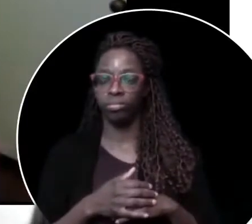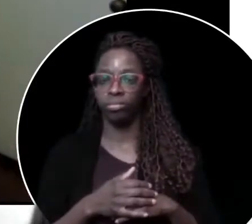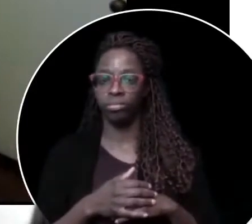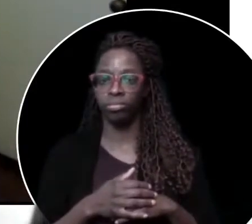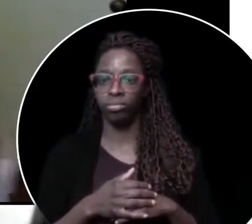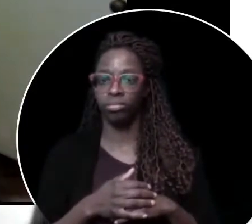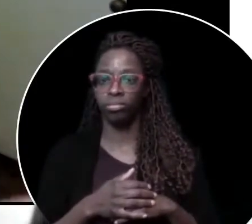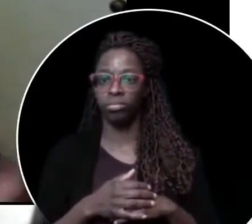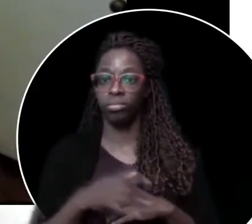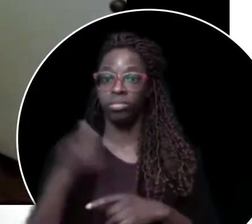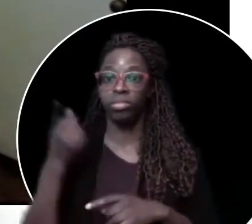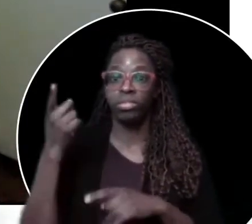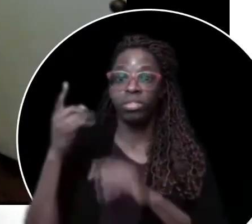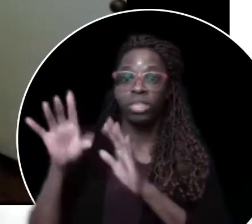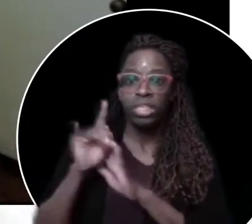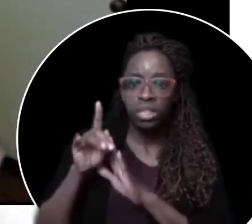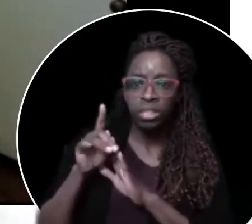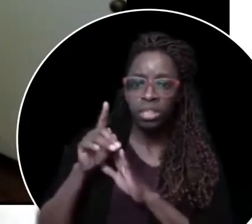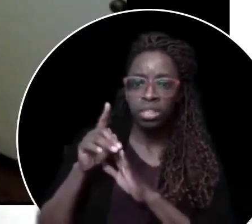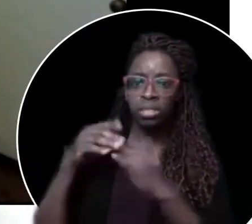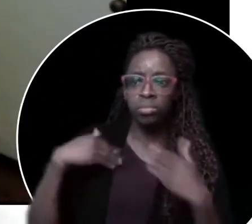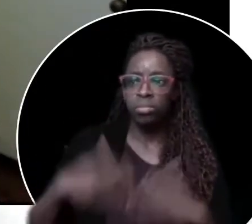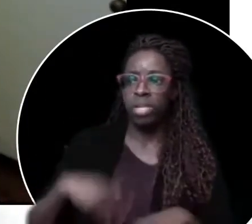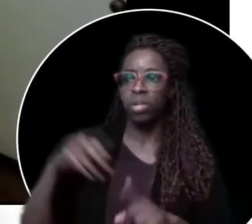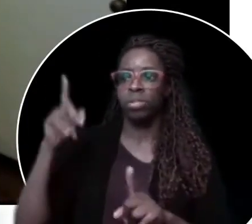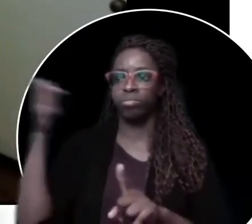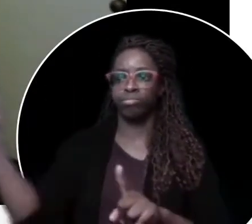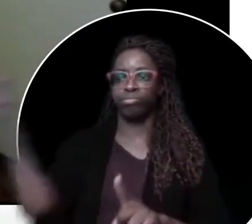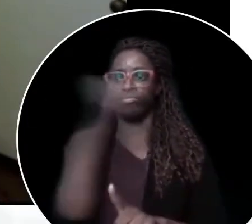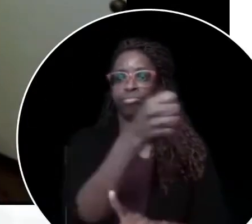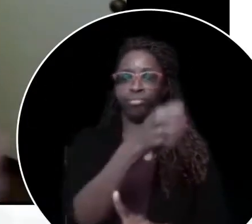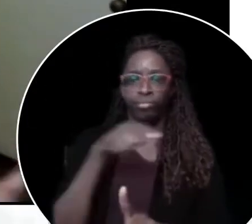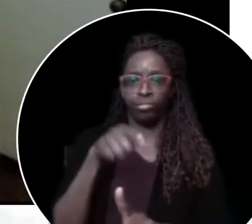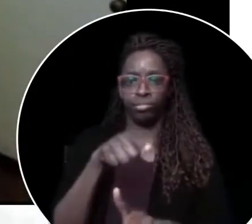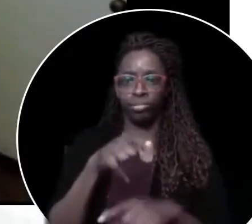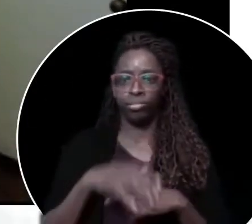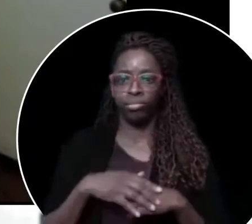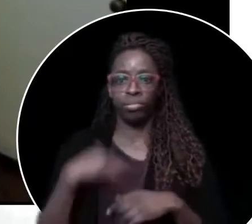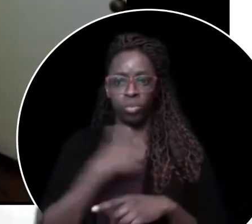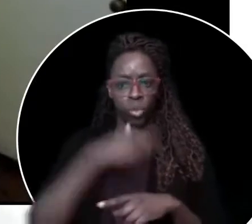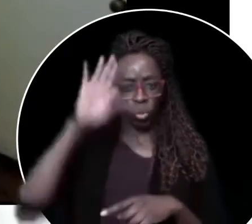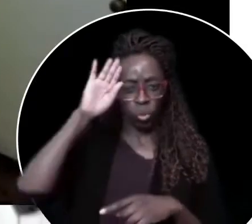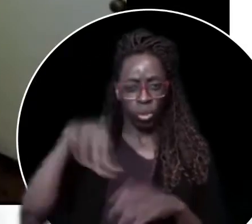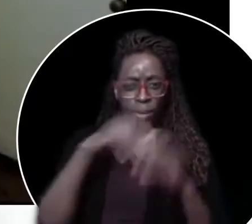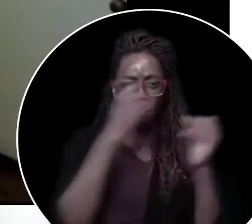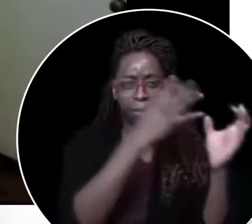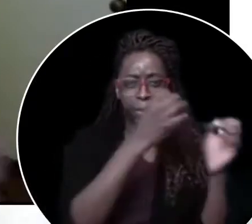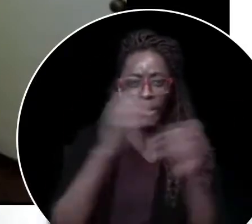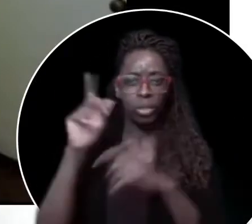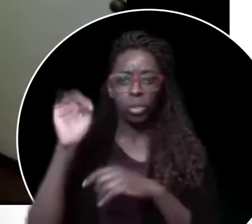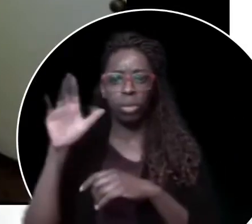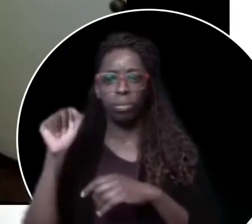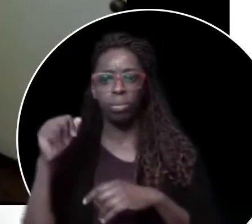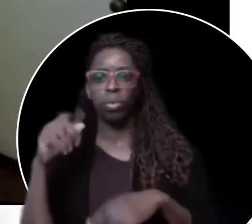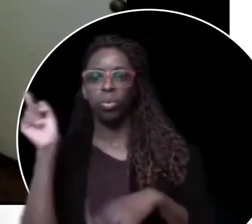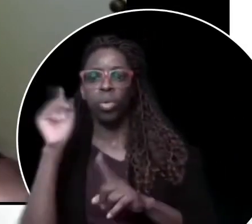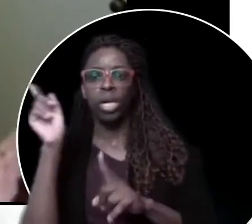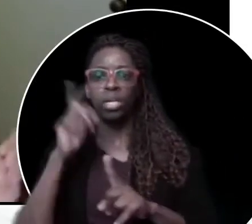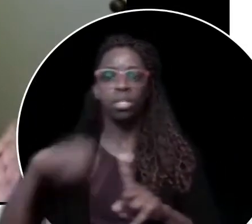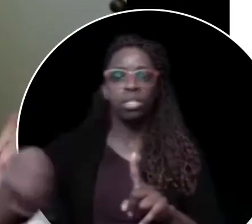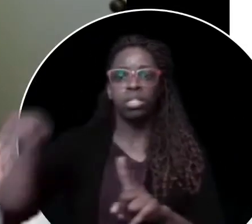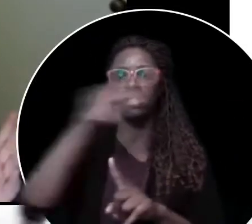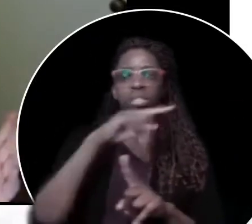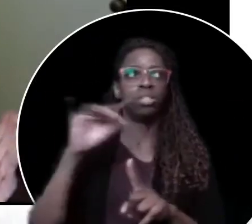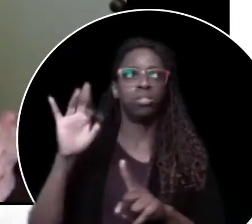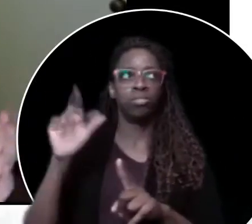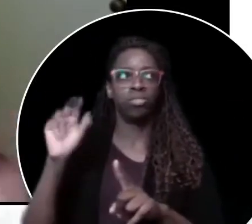terms of voter disenfranchisement and gerrymandering and redistricting. And, you know, yesterday the Supreme